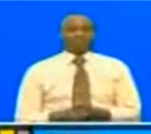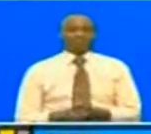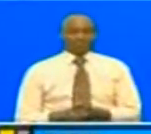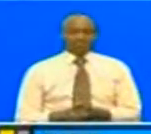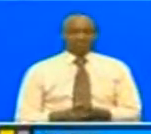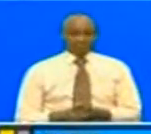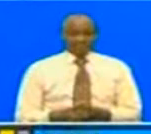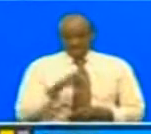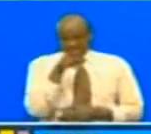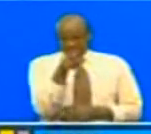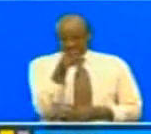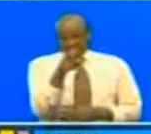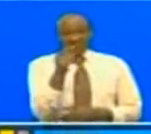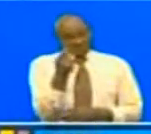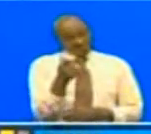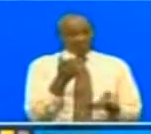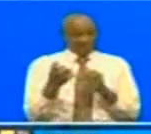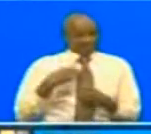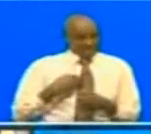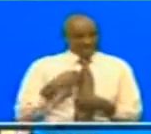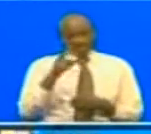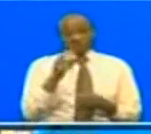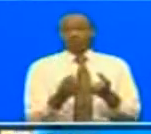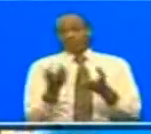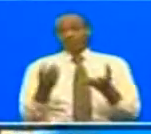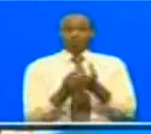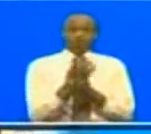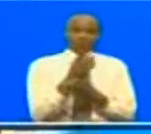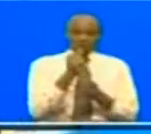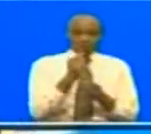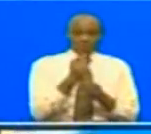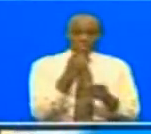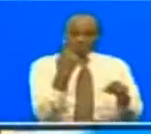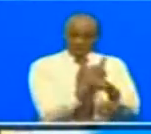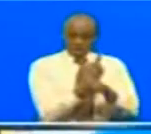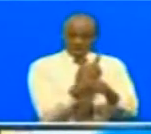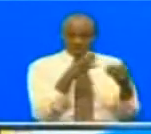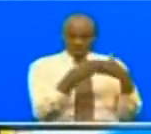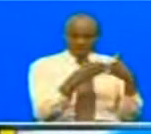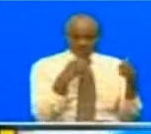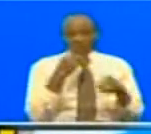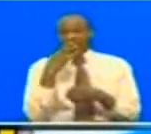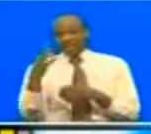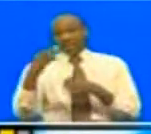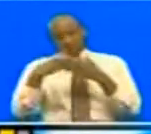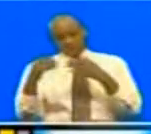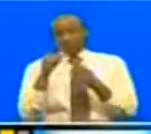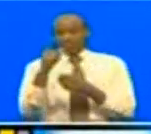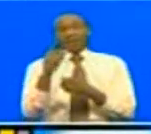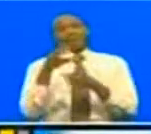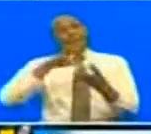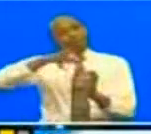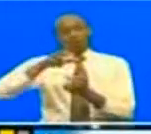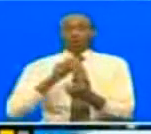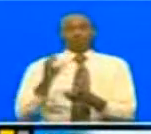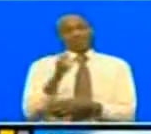So this is one of those few businesses where you can go from a dollar a bottle to $300 a bottle,